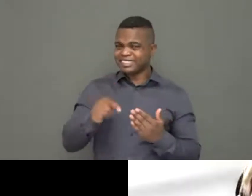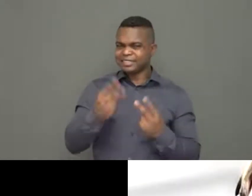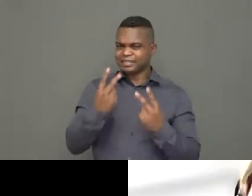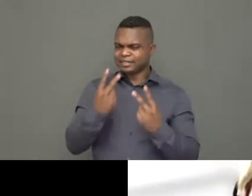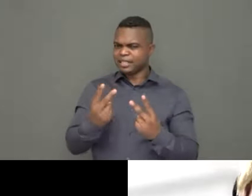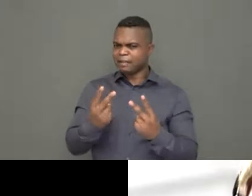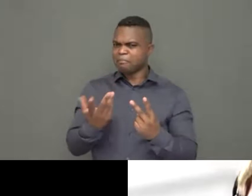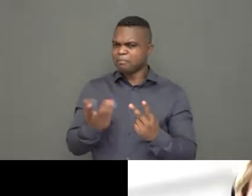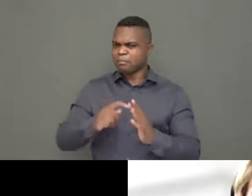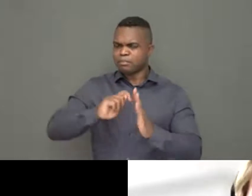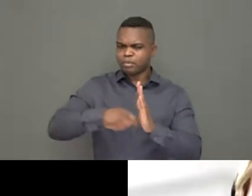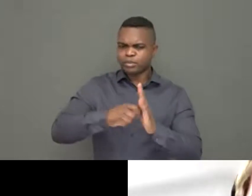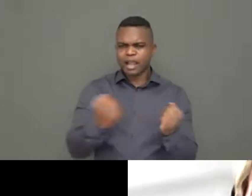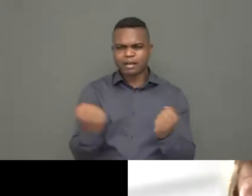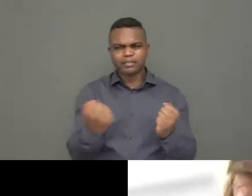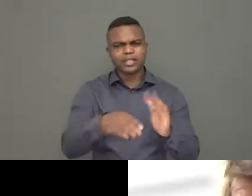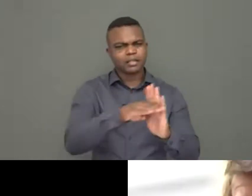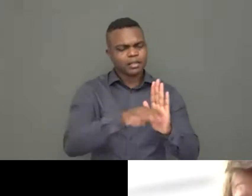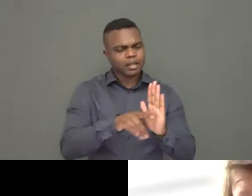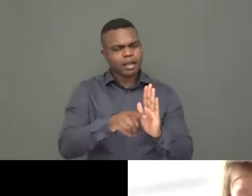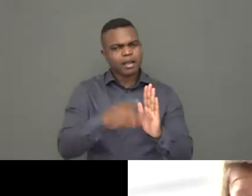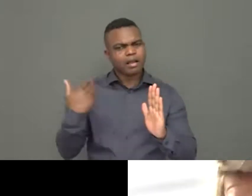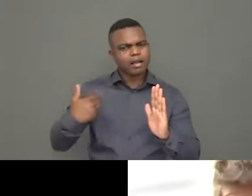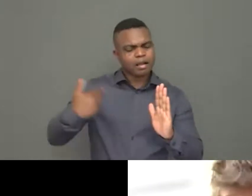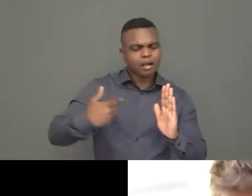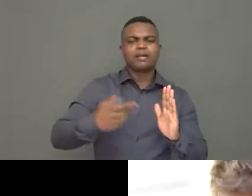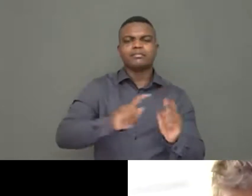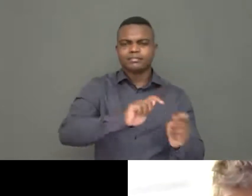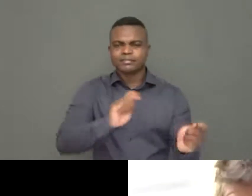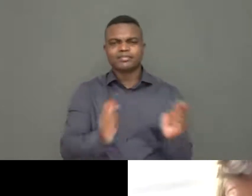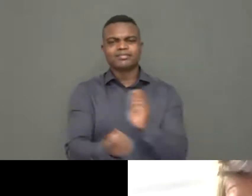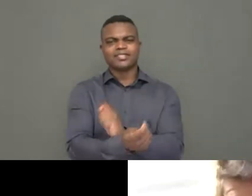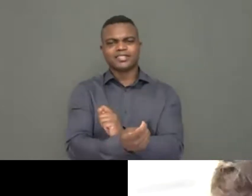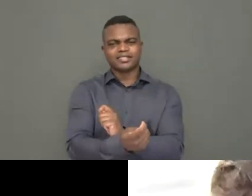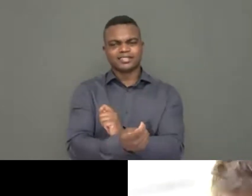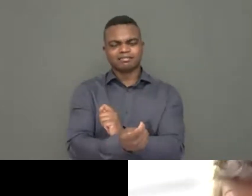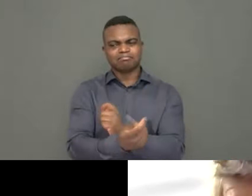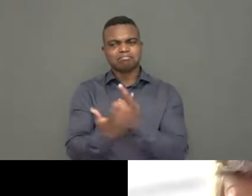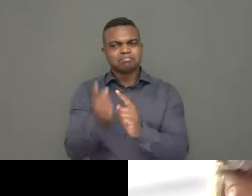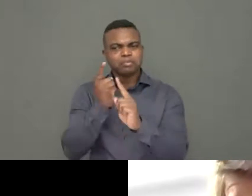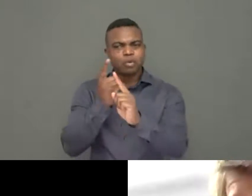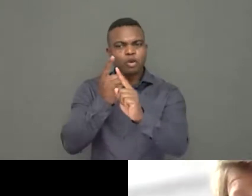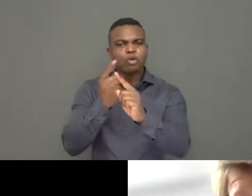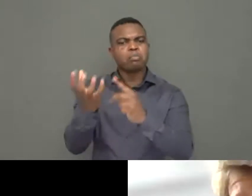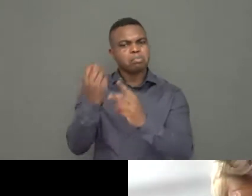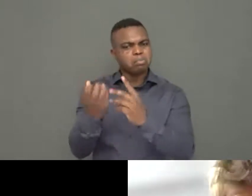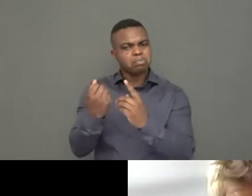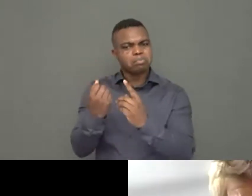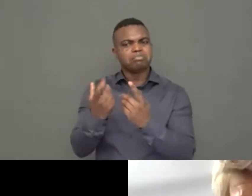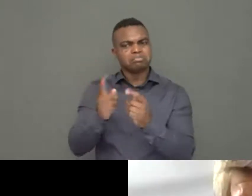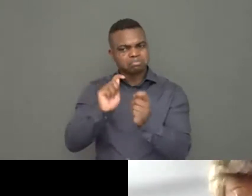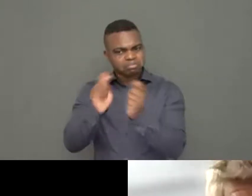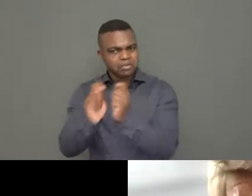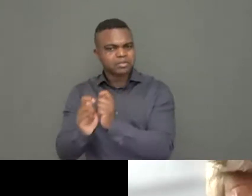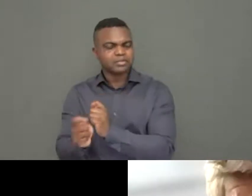from the project was really exceeded. And so we really look forward to continuing to work in this field with